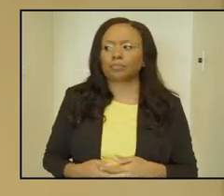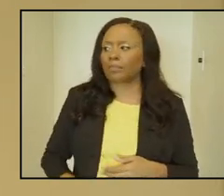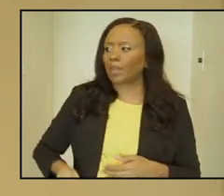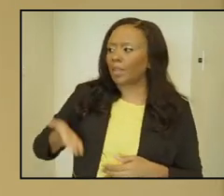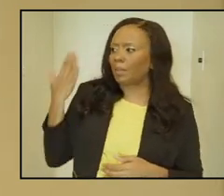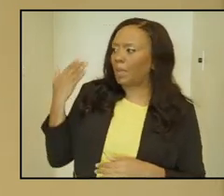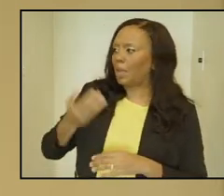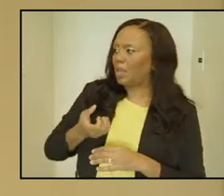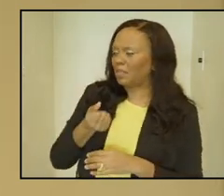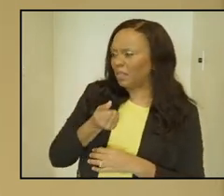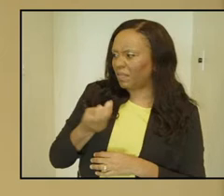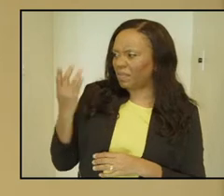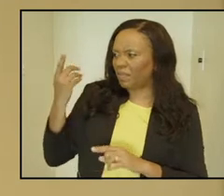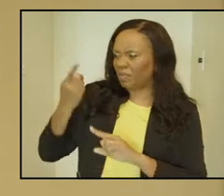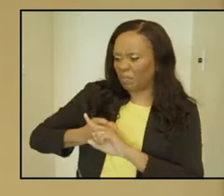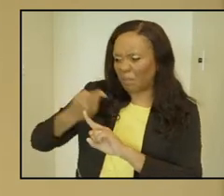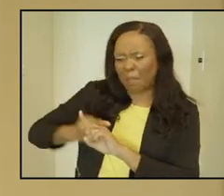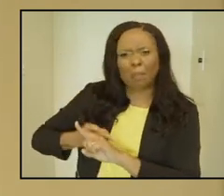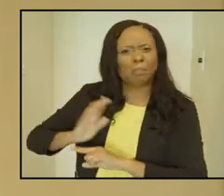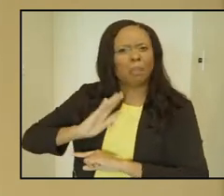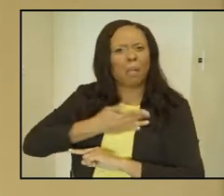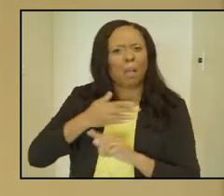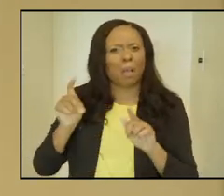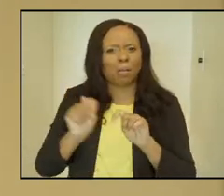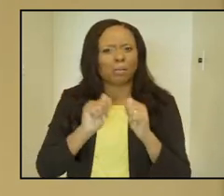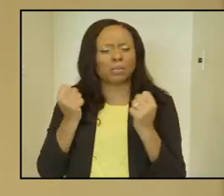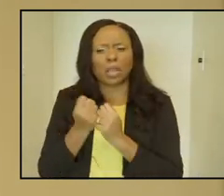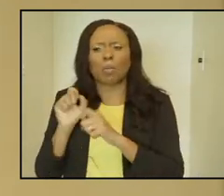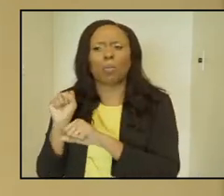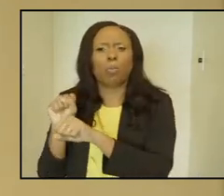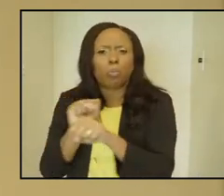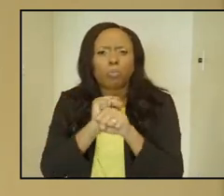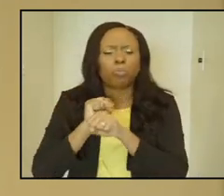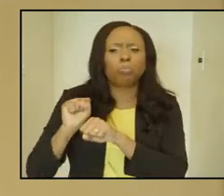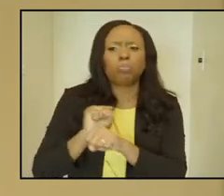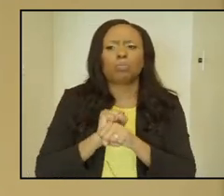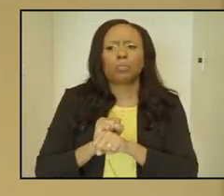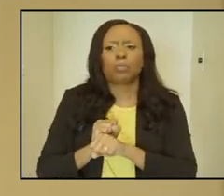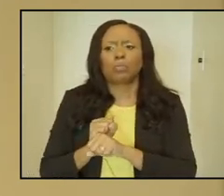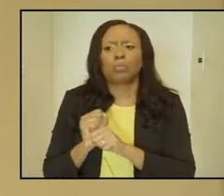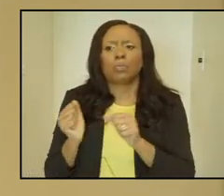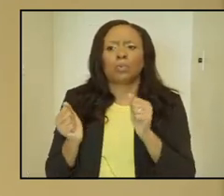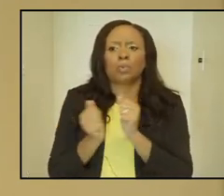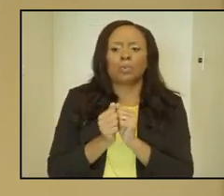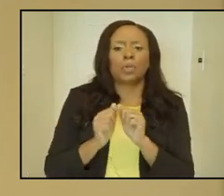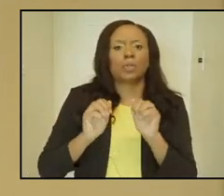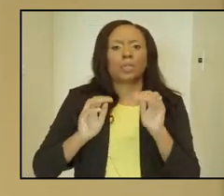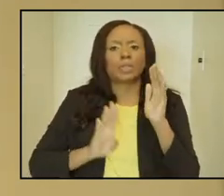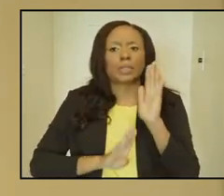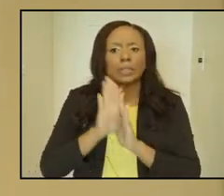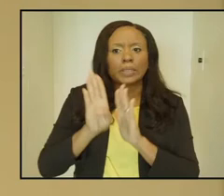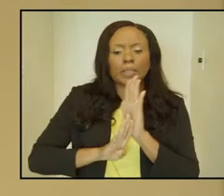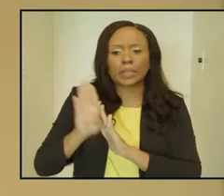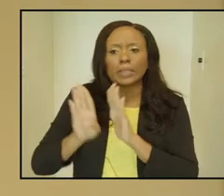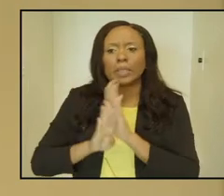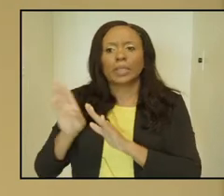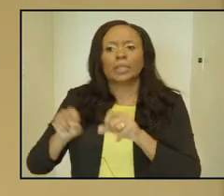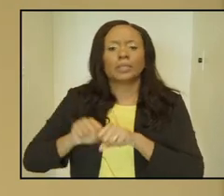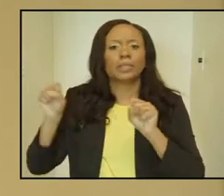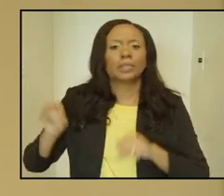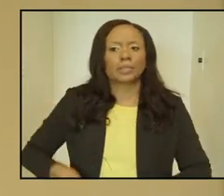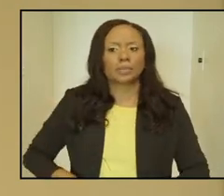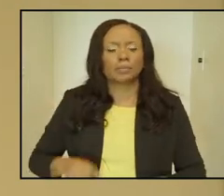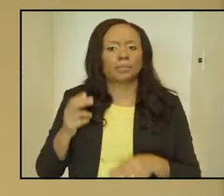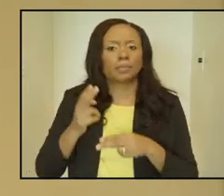months, the team at CAIPO has worked closely and tirelessly with the developers of the digital system, Ernst & Young, and